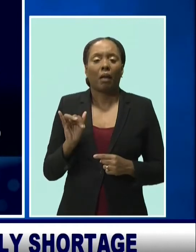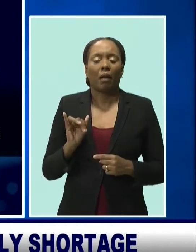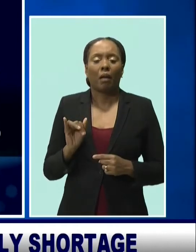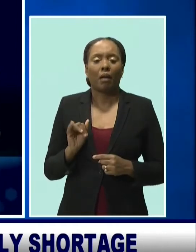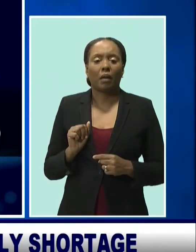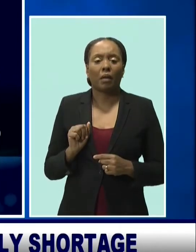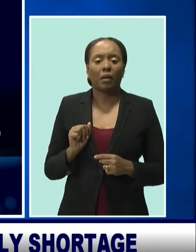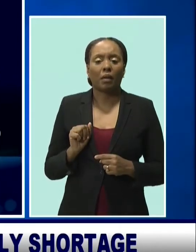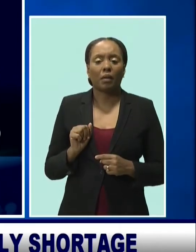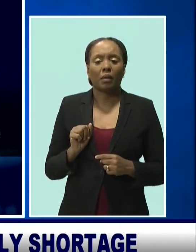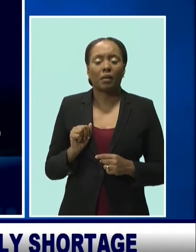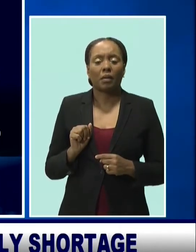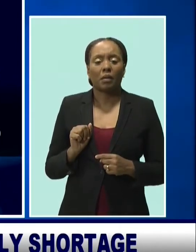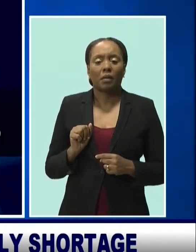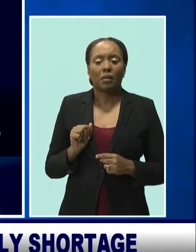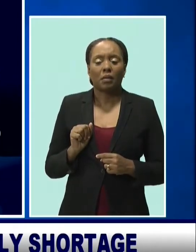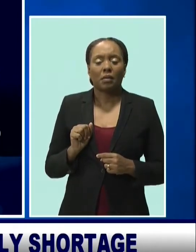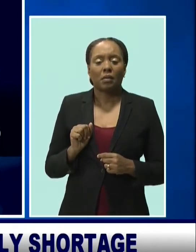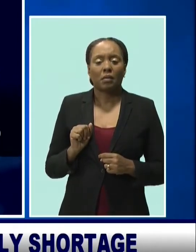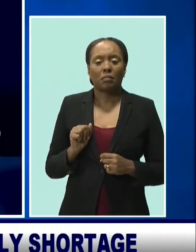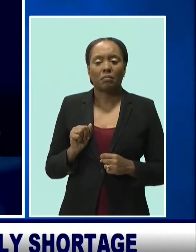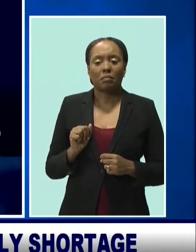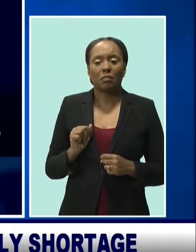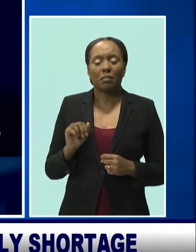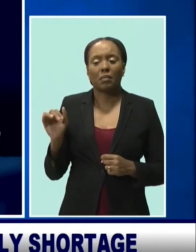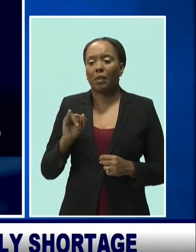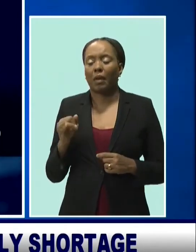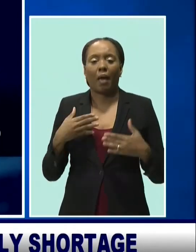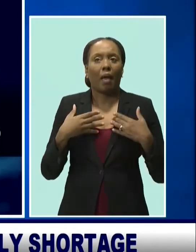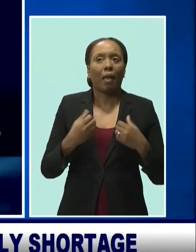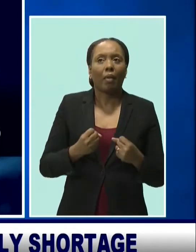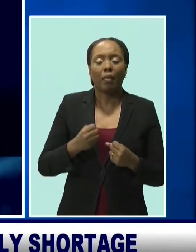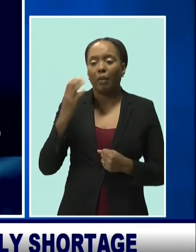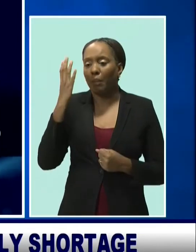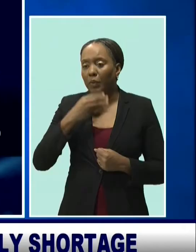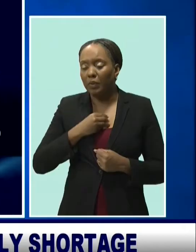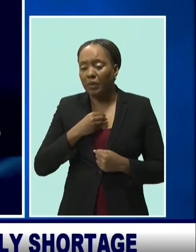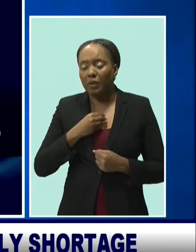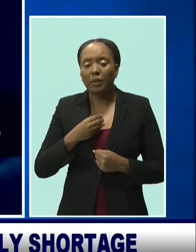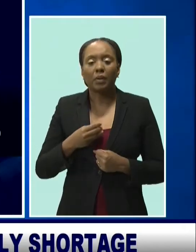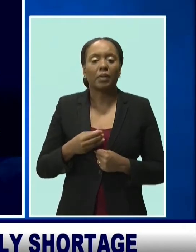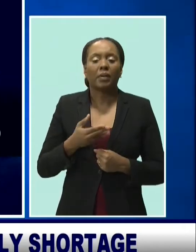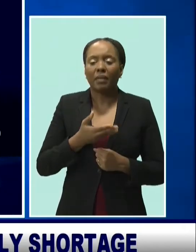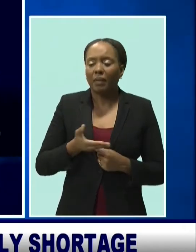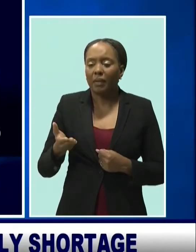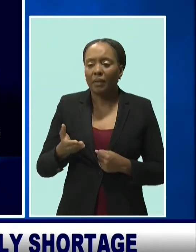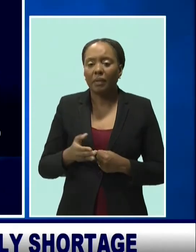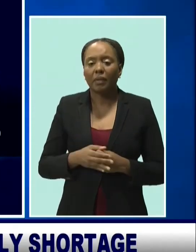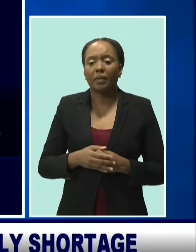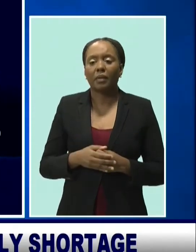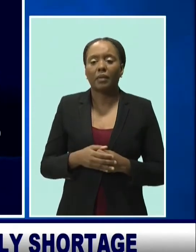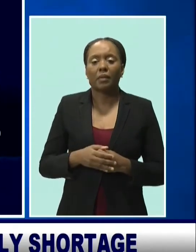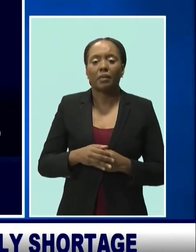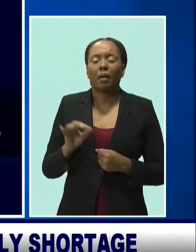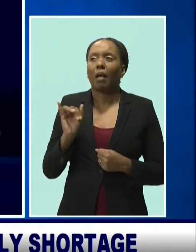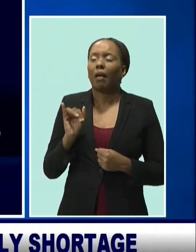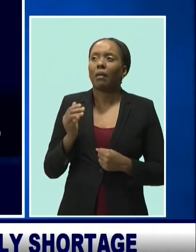in some of the specialty health and beauty items, some in terms of specialty